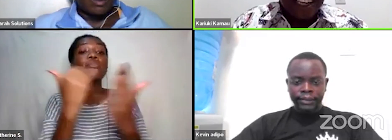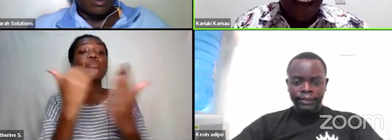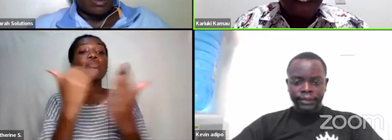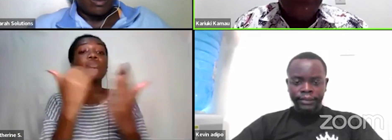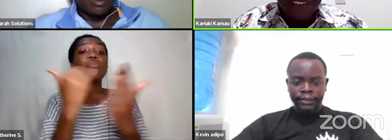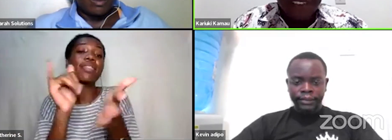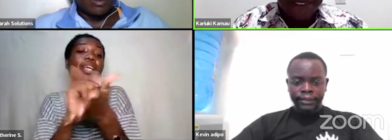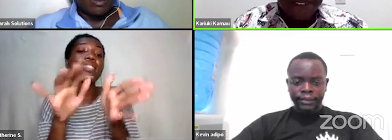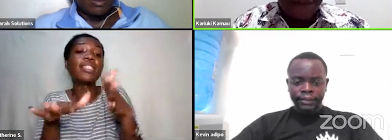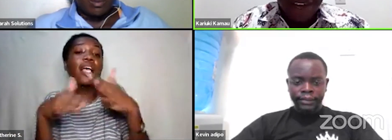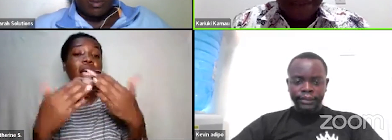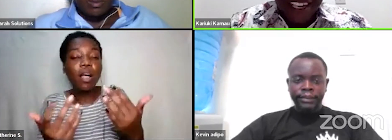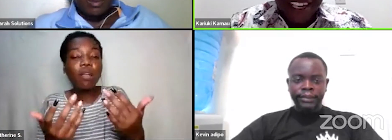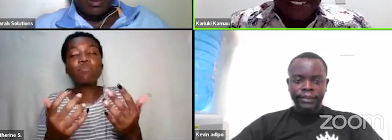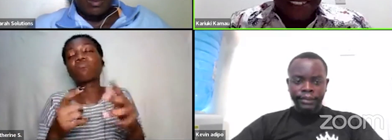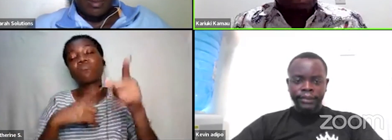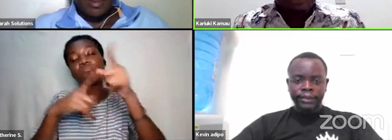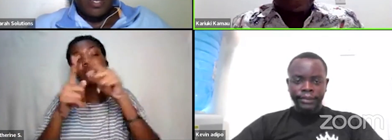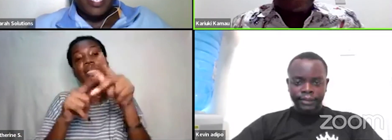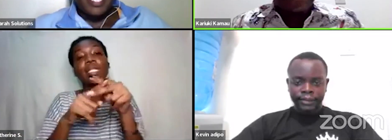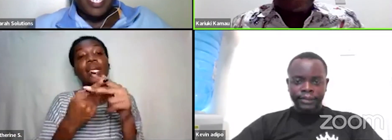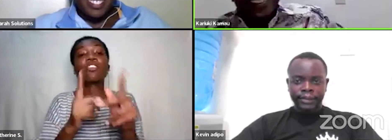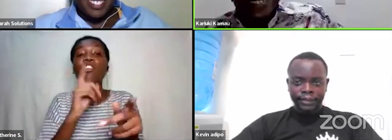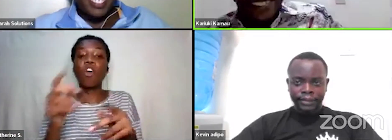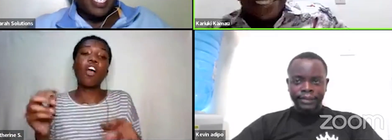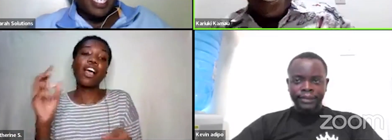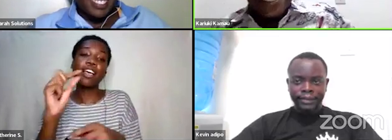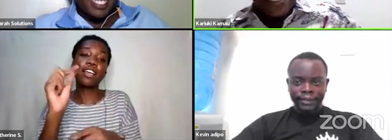the journey has been. Madam Grace.